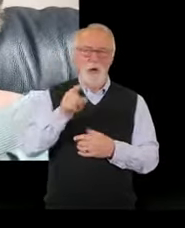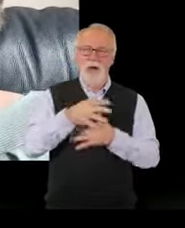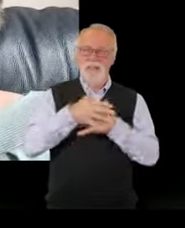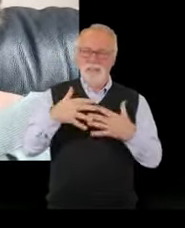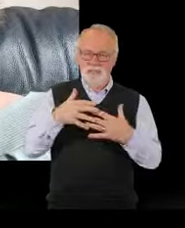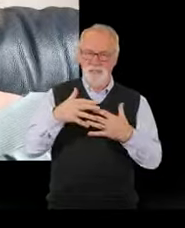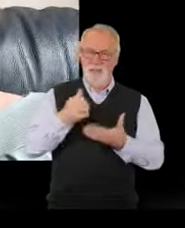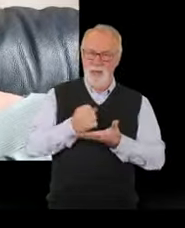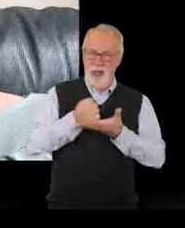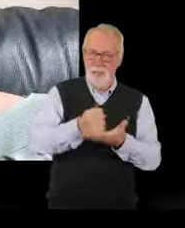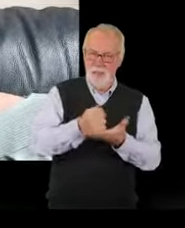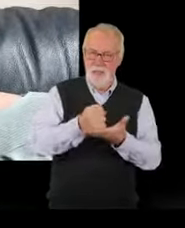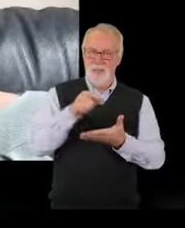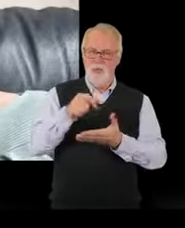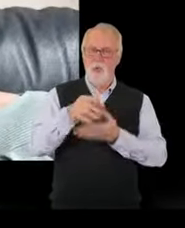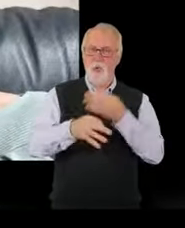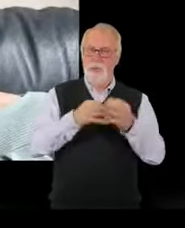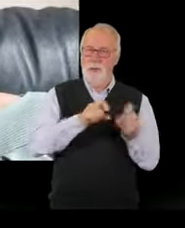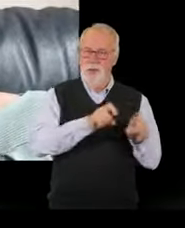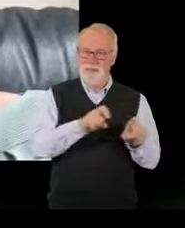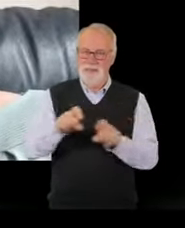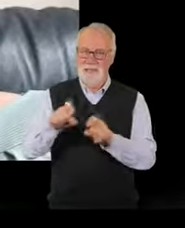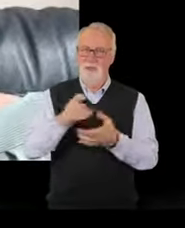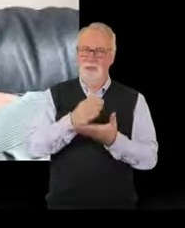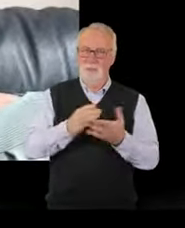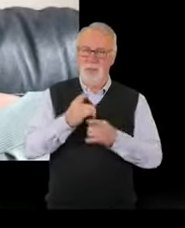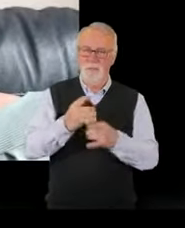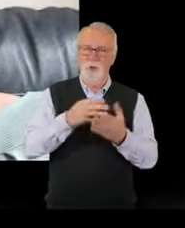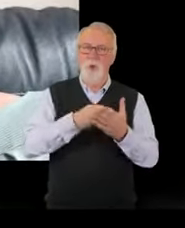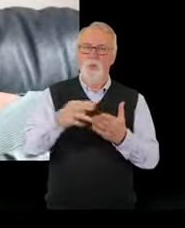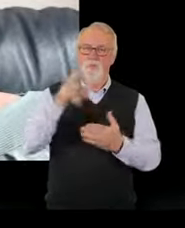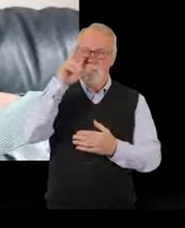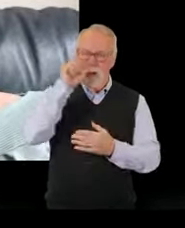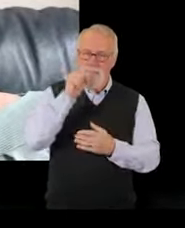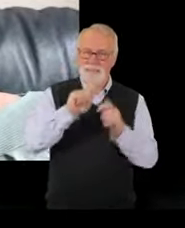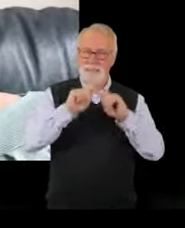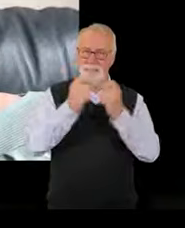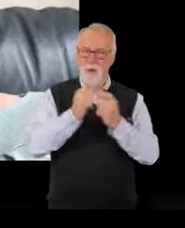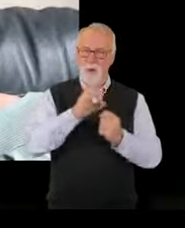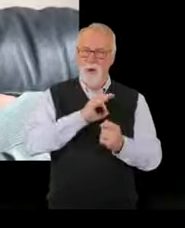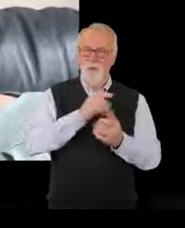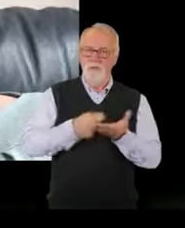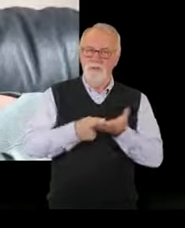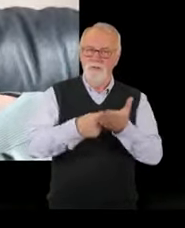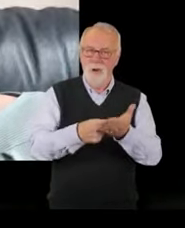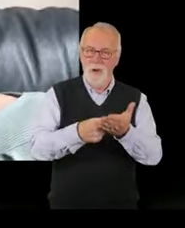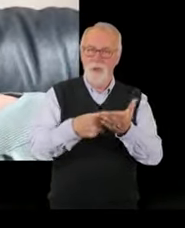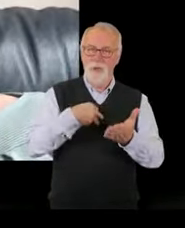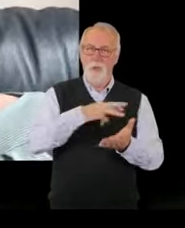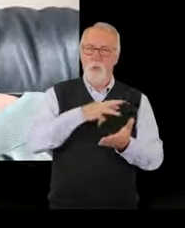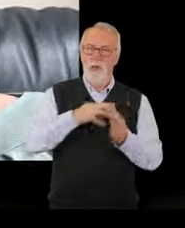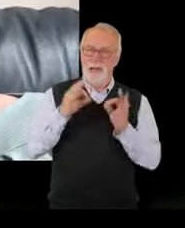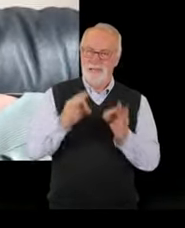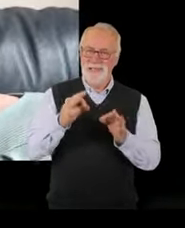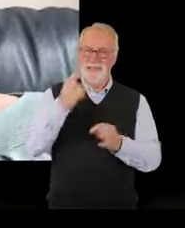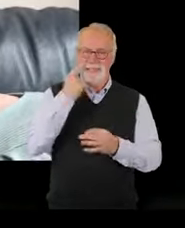the team heard or got our referral, we actually were seen extremely quickly. In fact the social worker told us